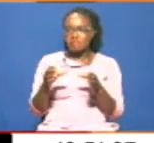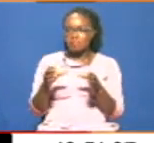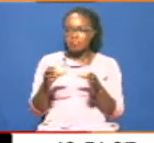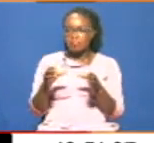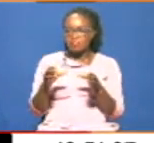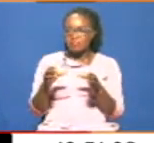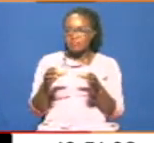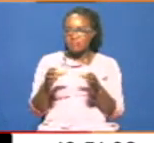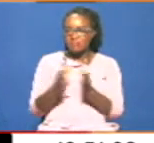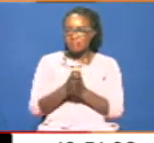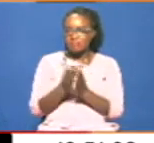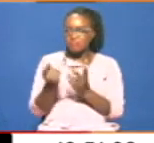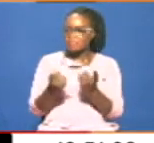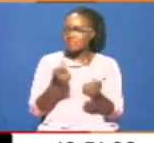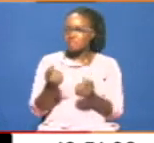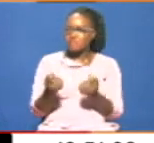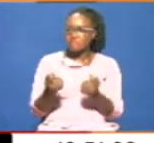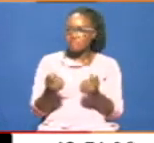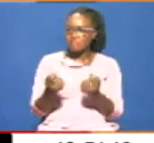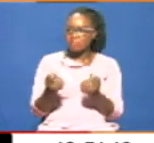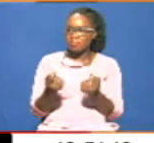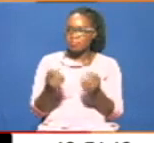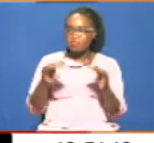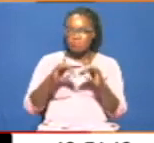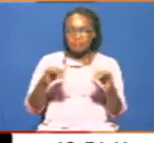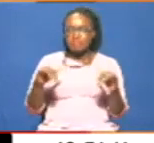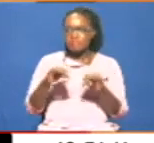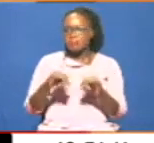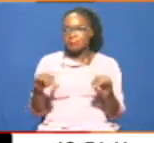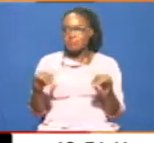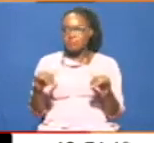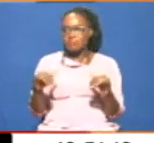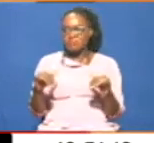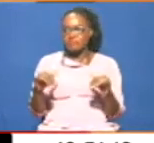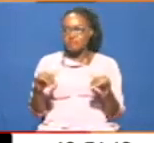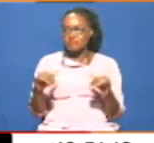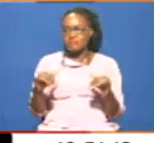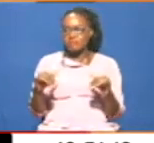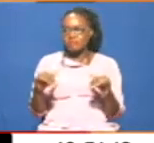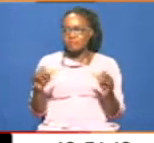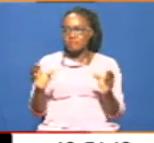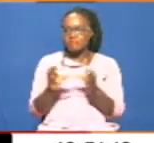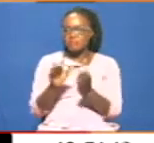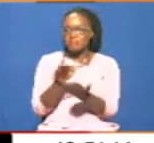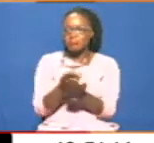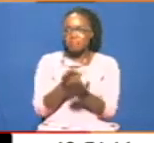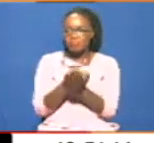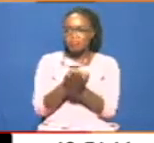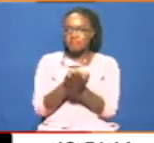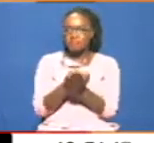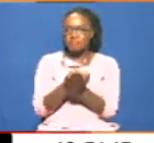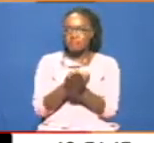kind of small spaces that mm-hmm. they have community banks. I think they call them